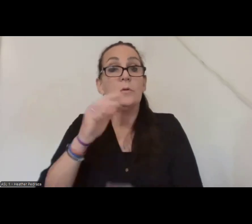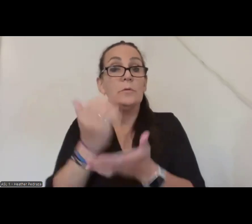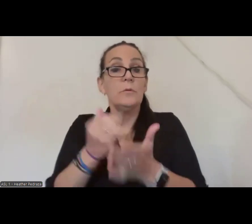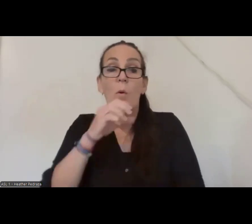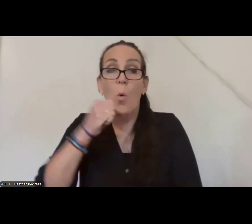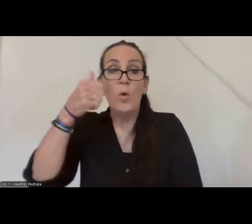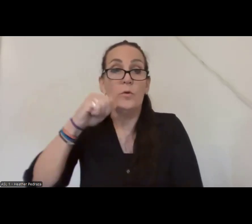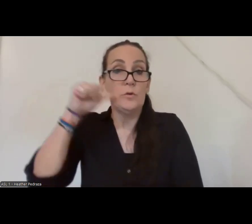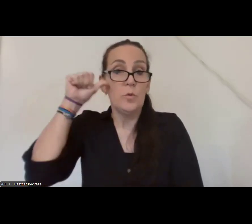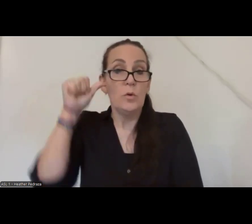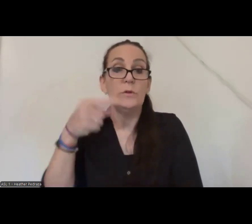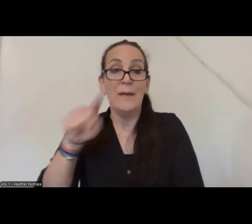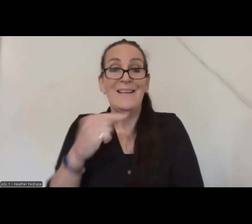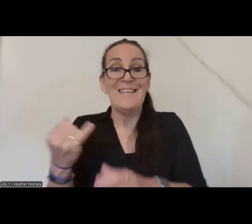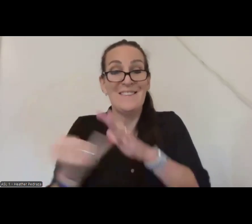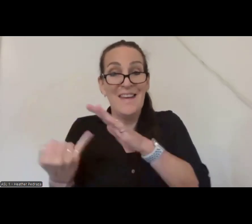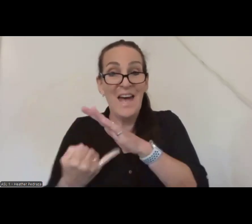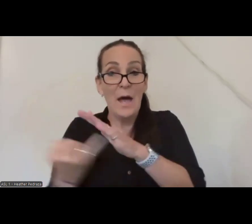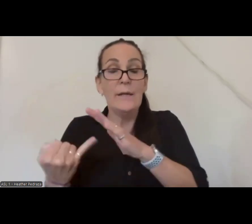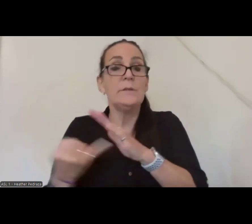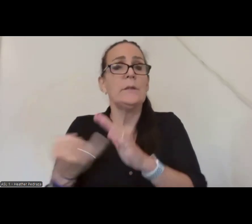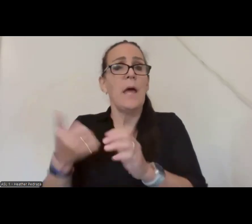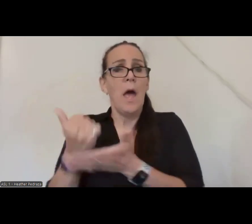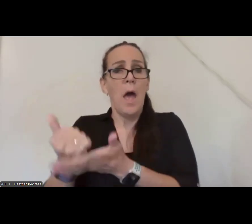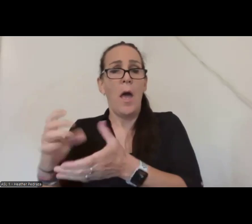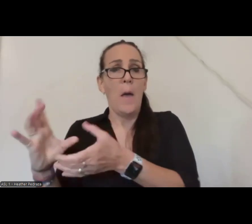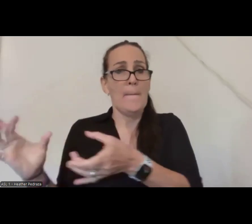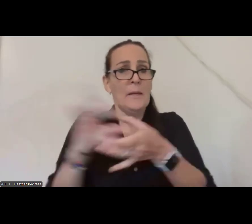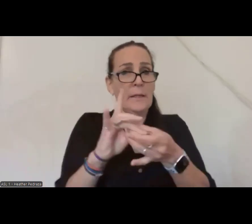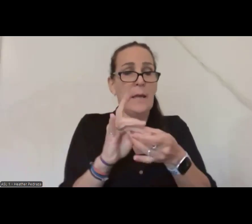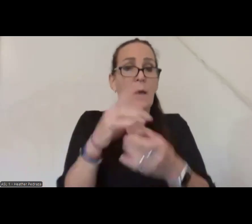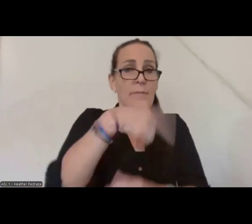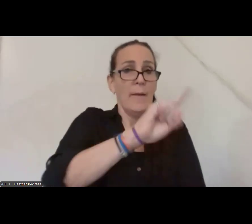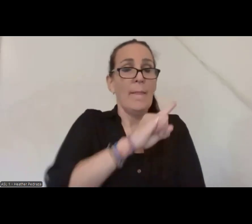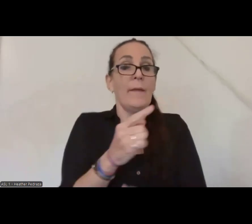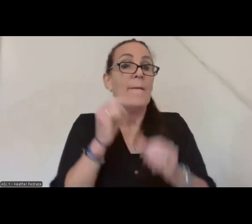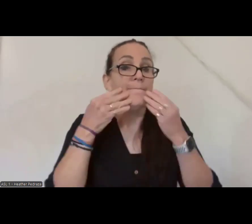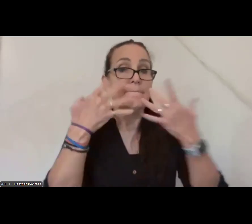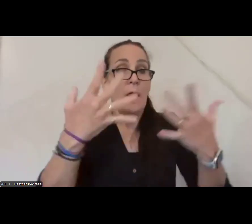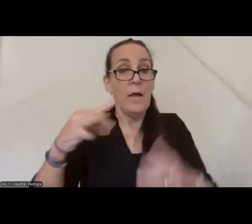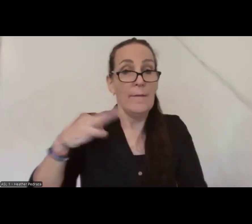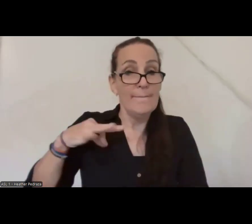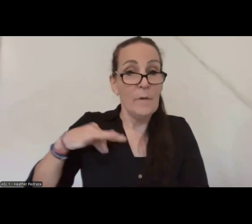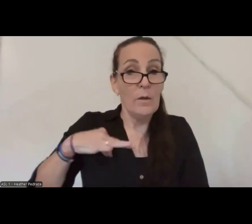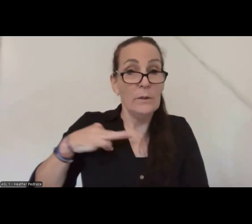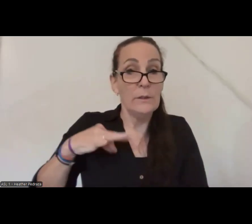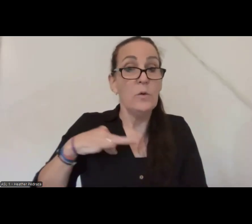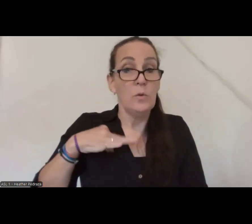to friendly volunteers through the California Friendship Line, which is now available in 7